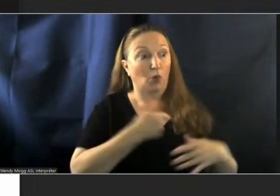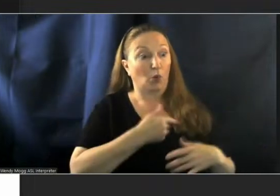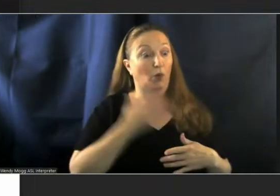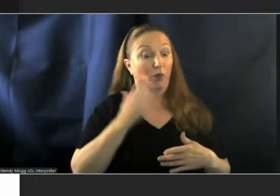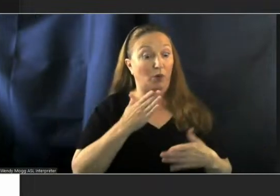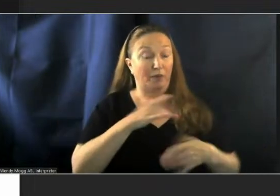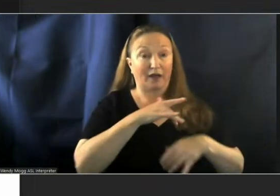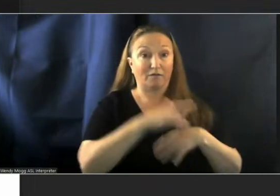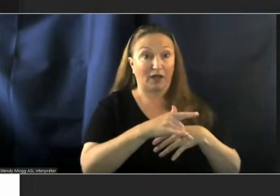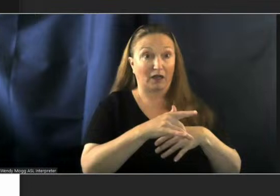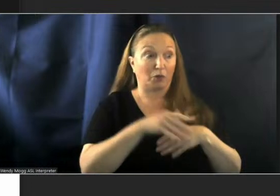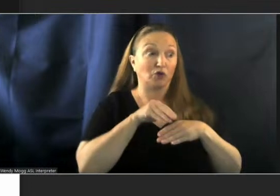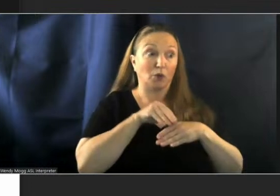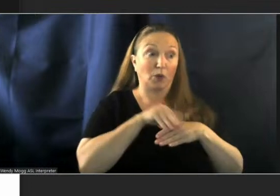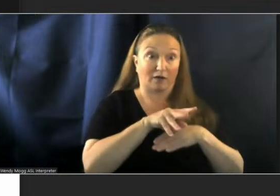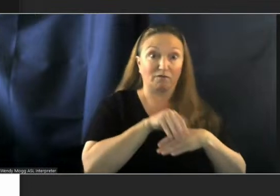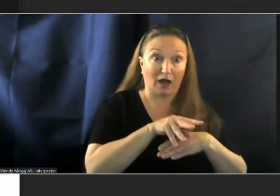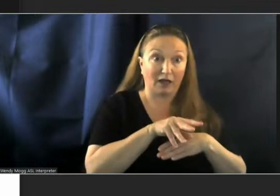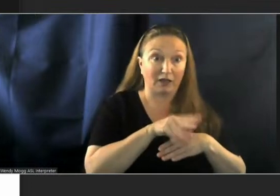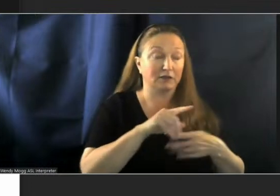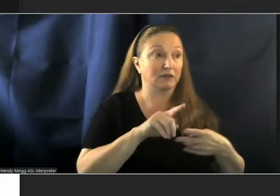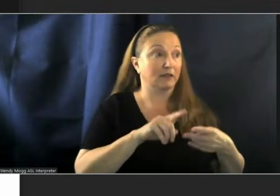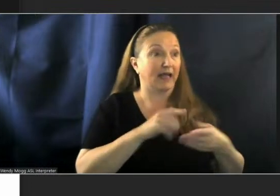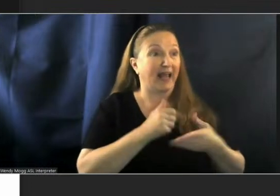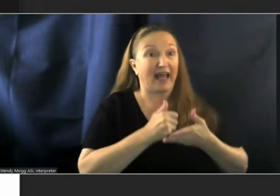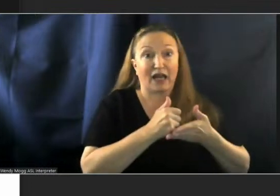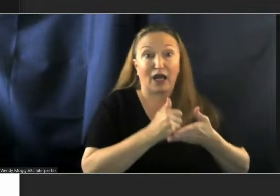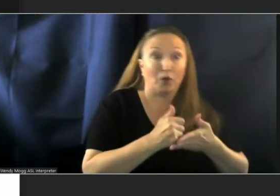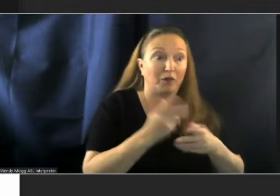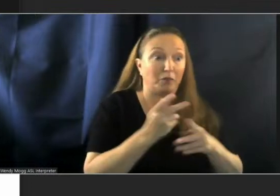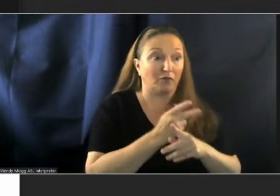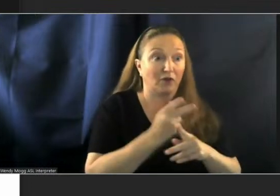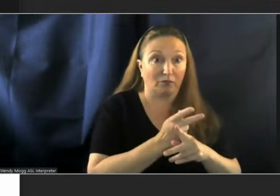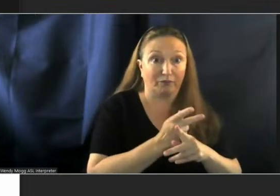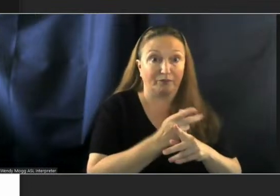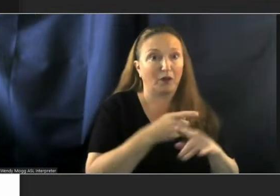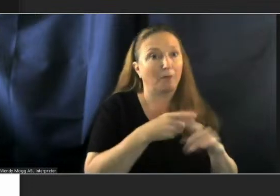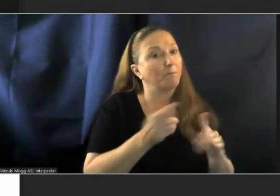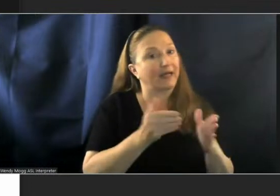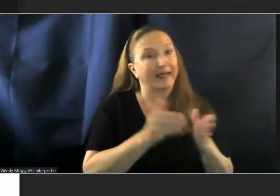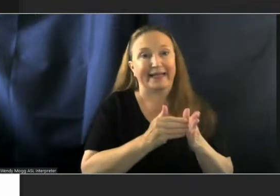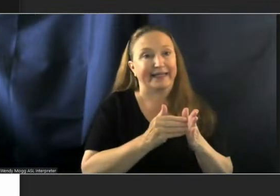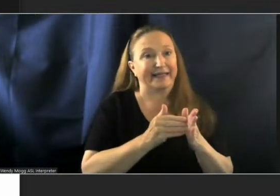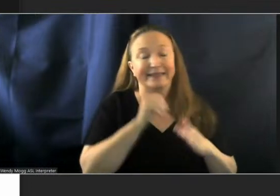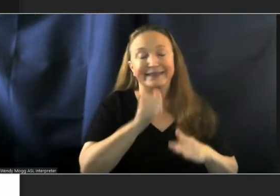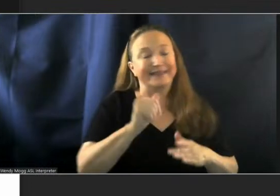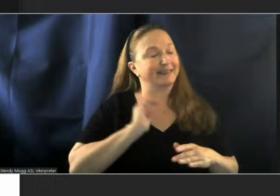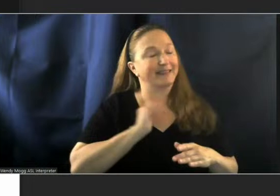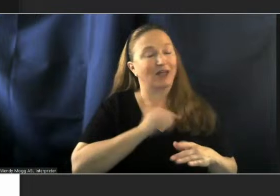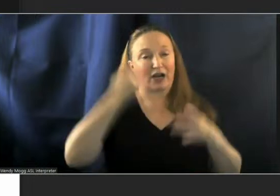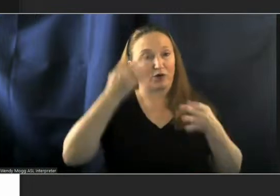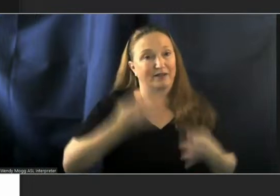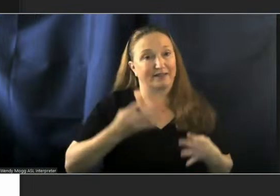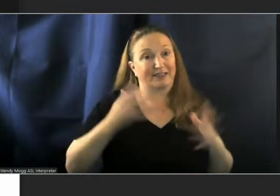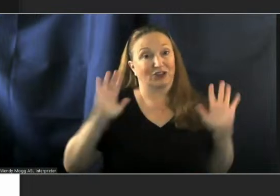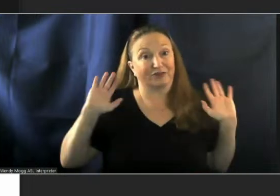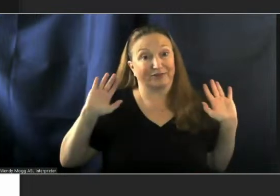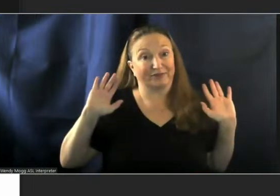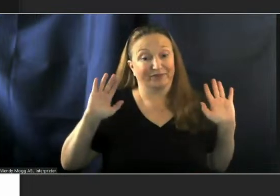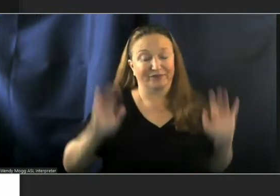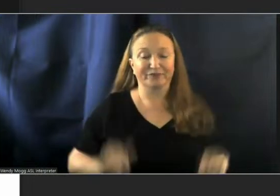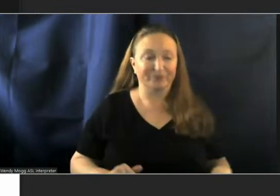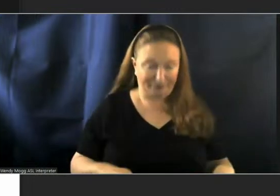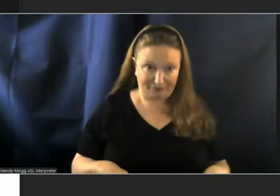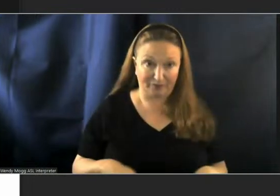advise and help them navigate through this. But again, it's not our call this time. The goal of